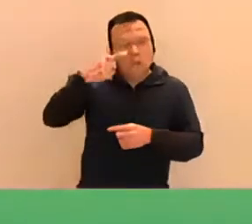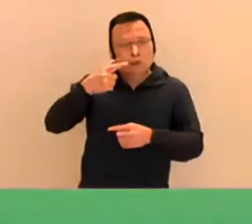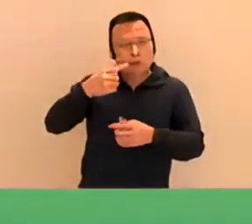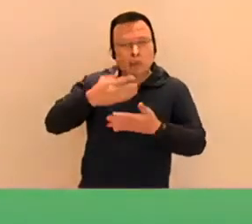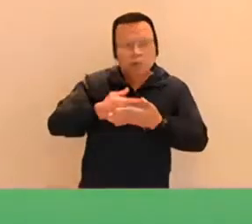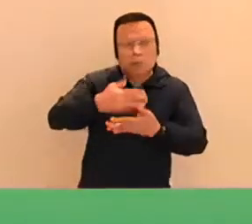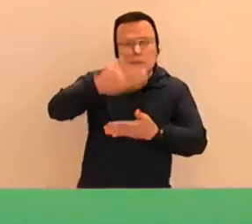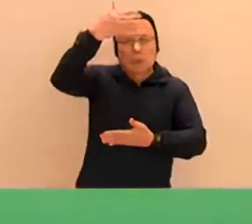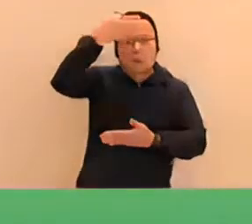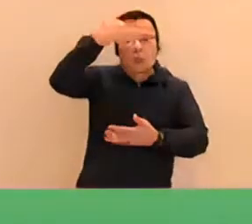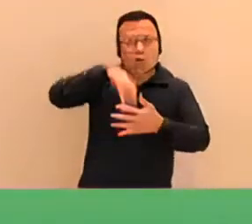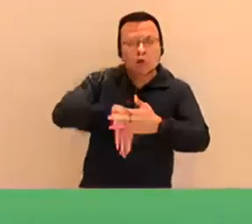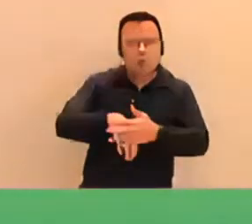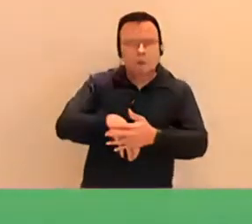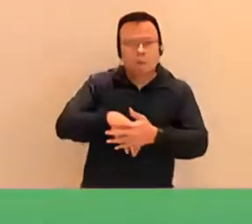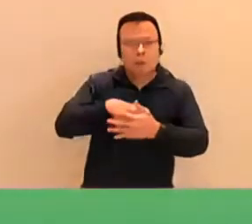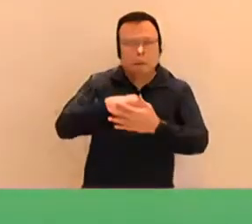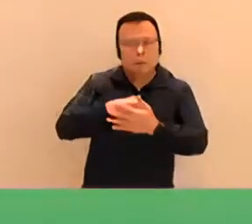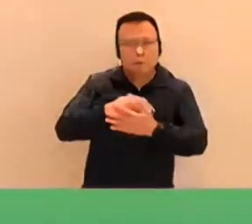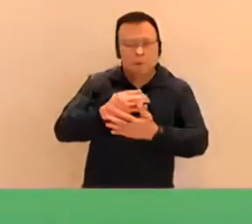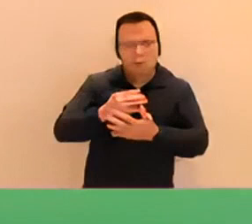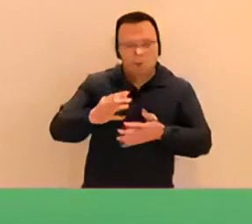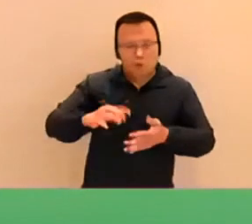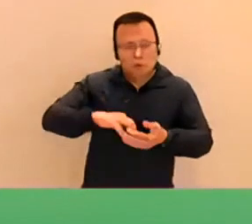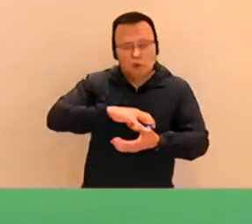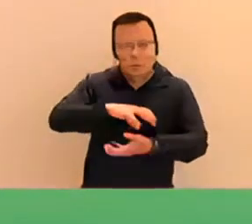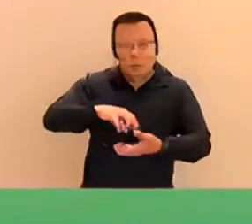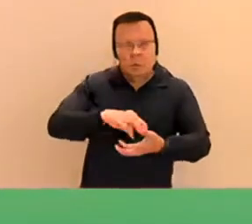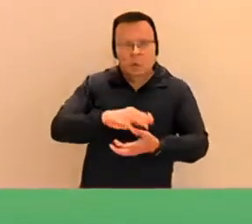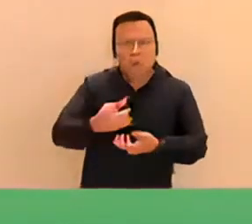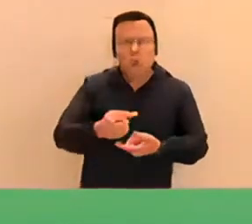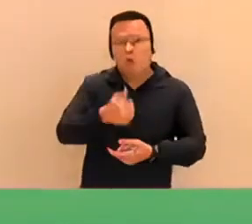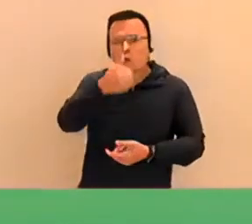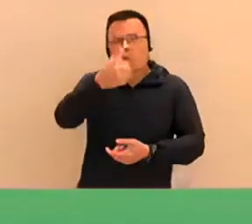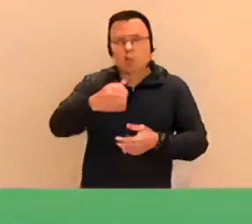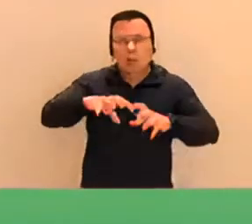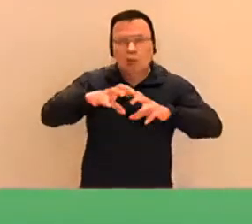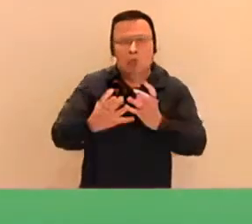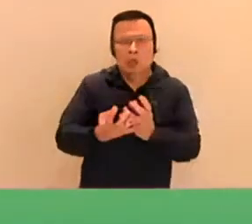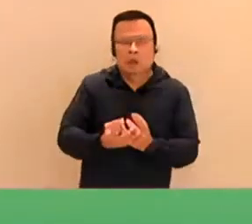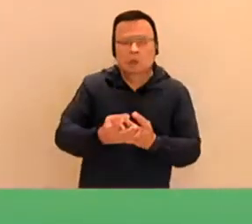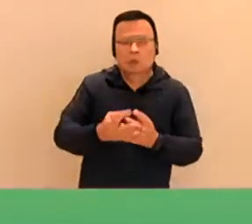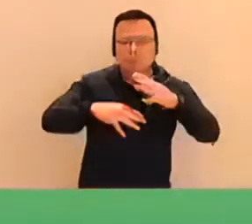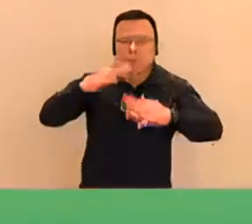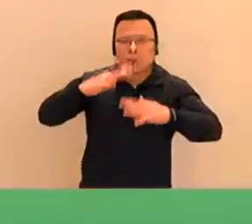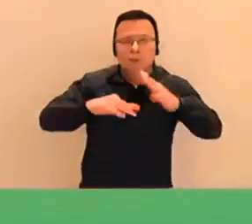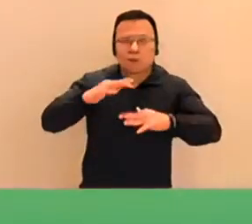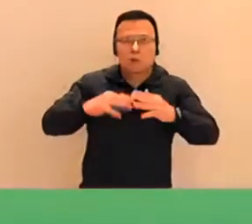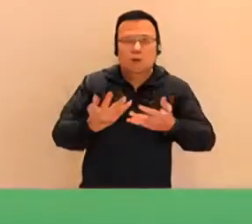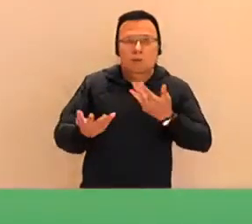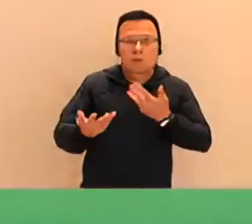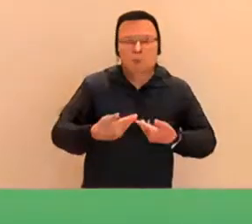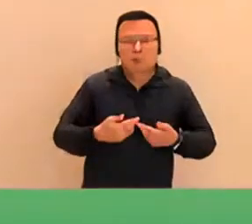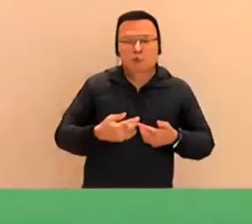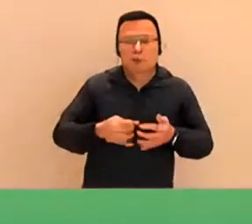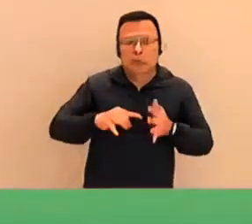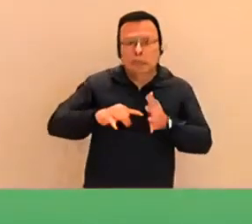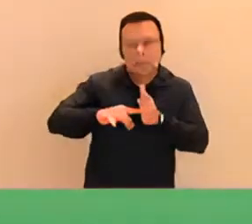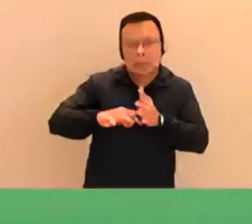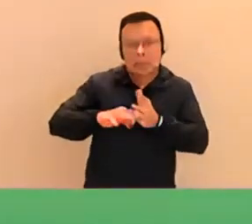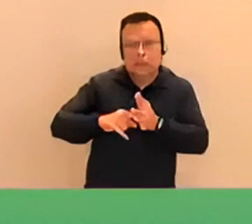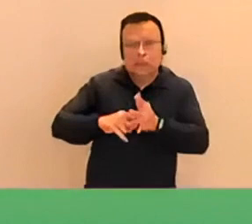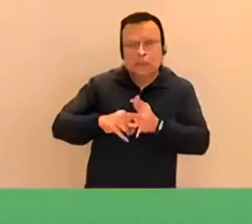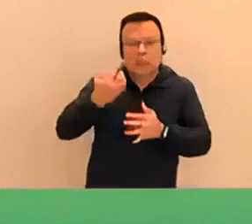best products in our building, but actually the performance or the operational data are not as beautiful as what